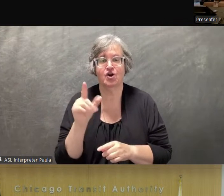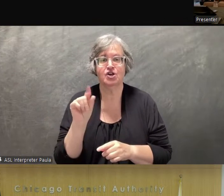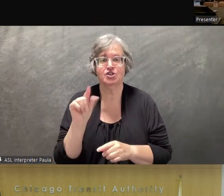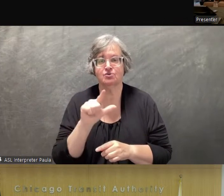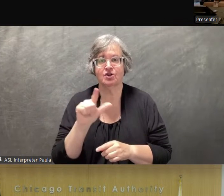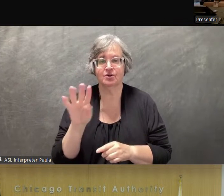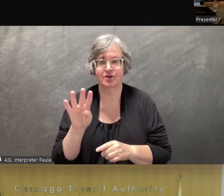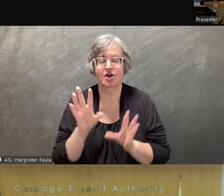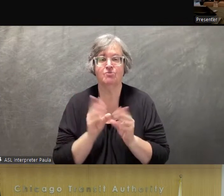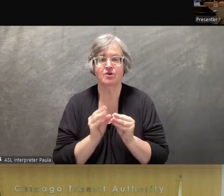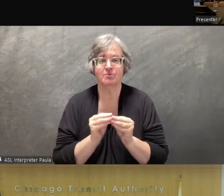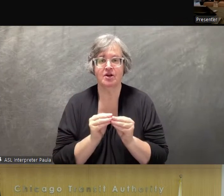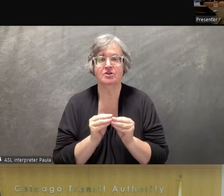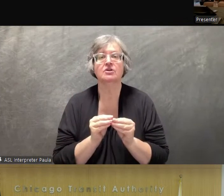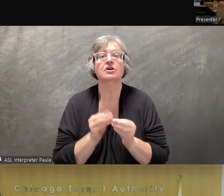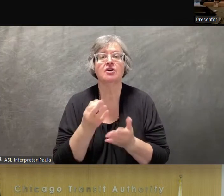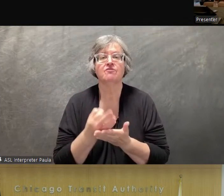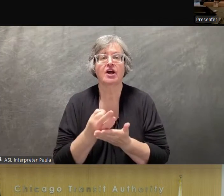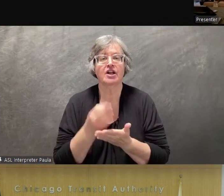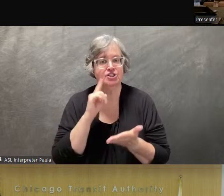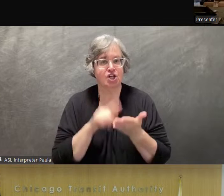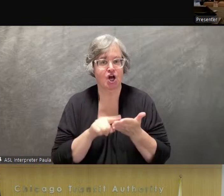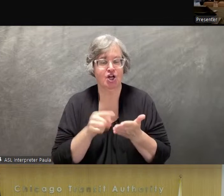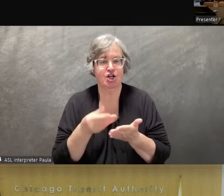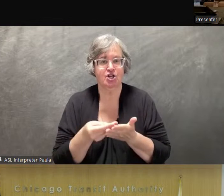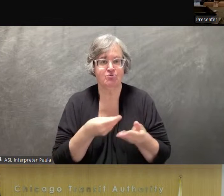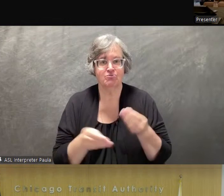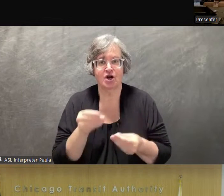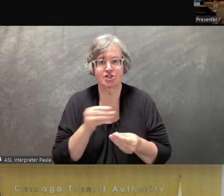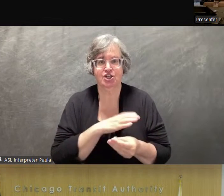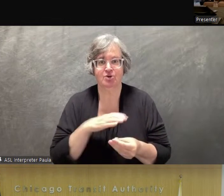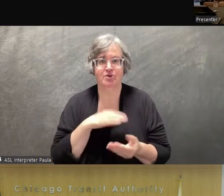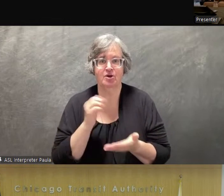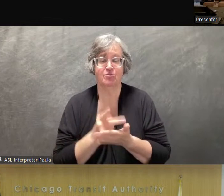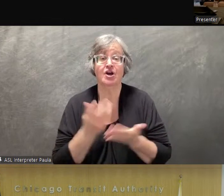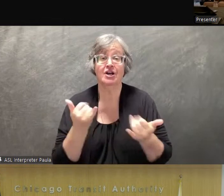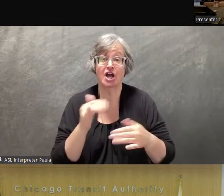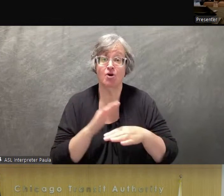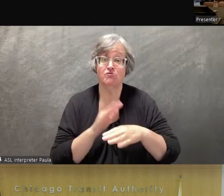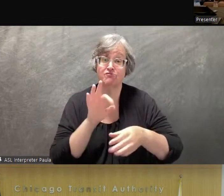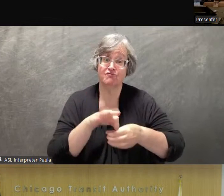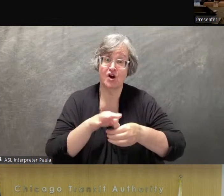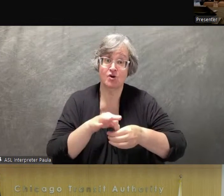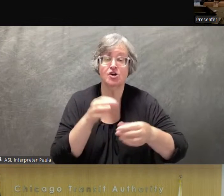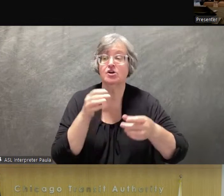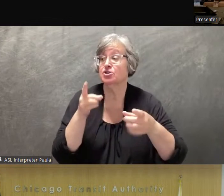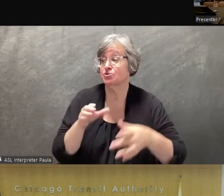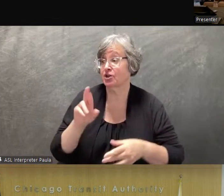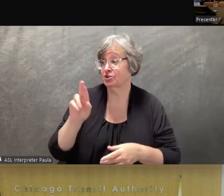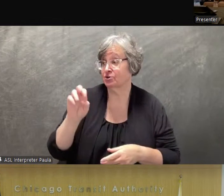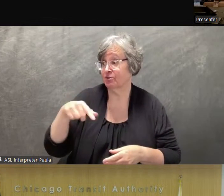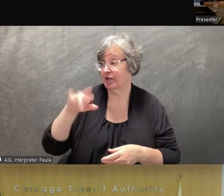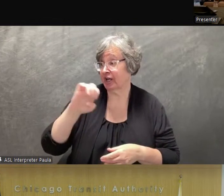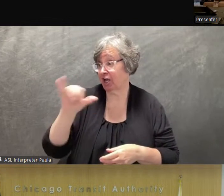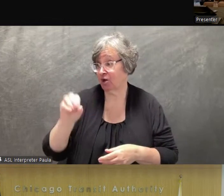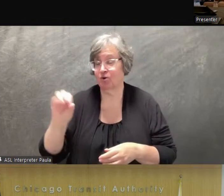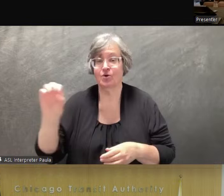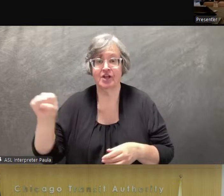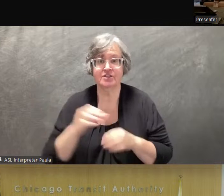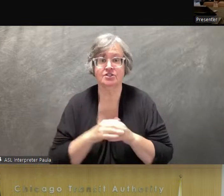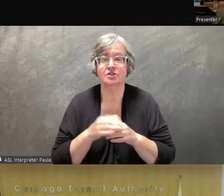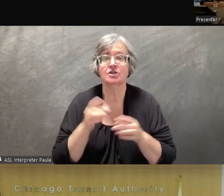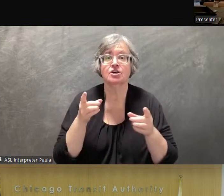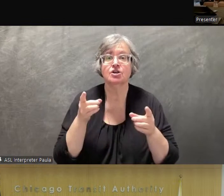2024 meeting of the Finance, Audit, and Budget Committee be approved. We'll take a roll call vote. Director Raquel? Yes.